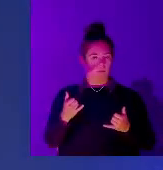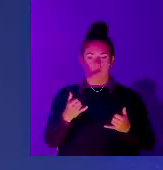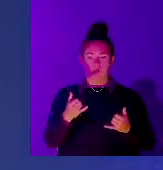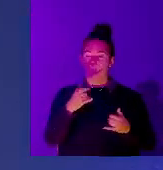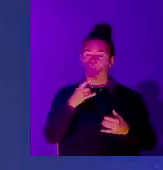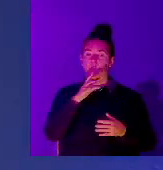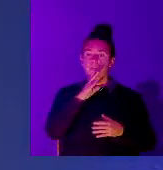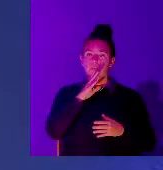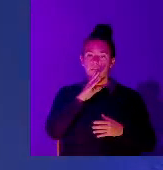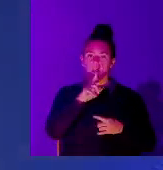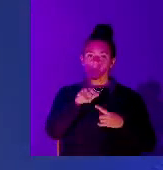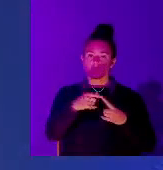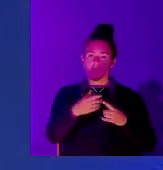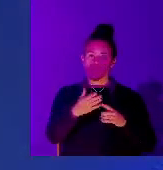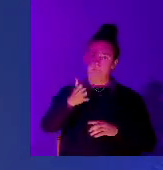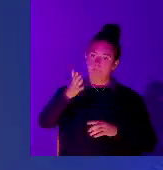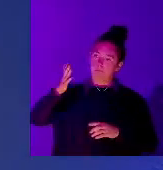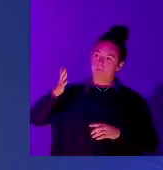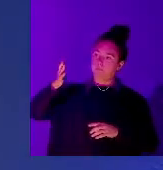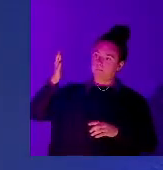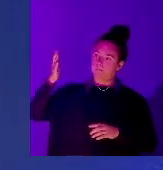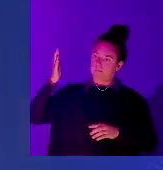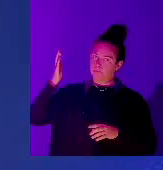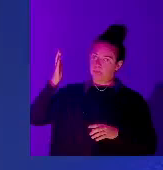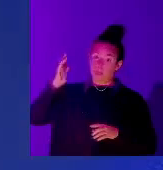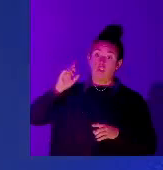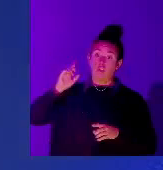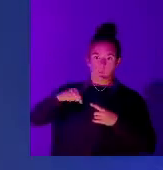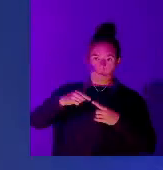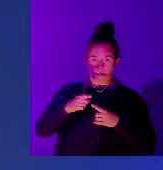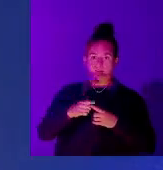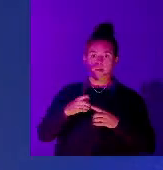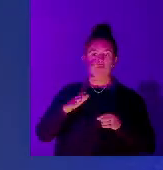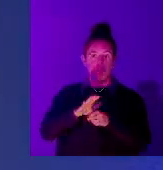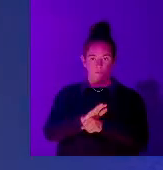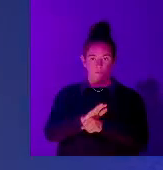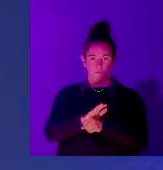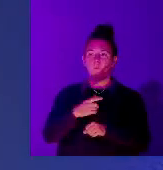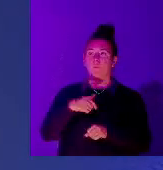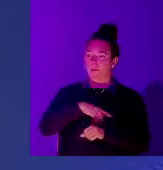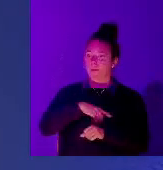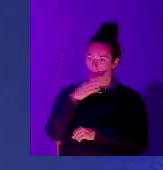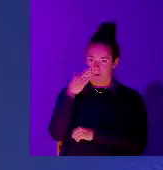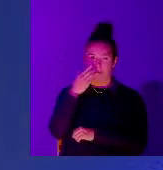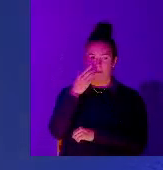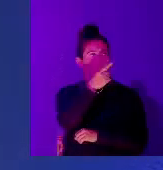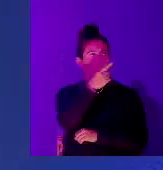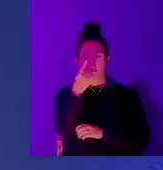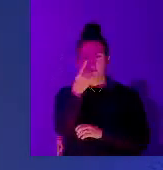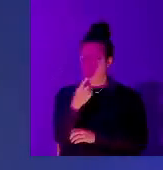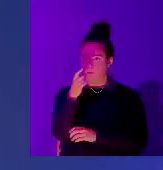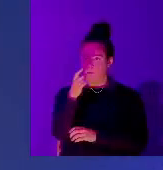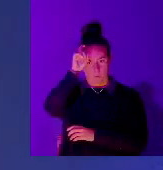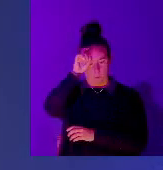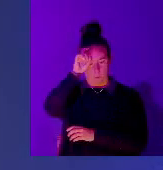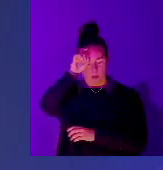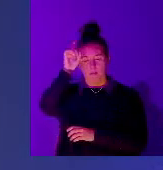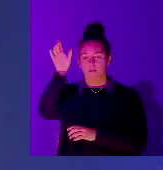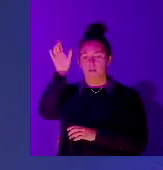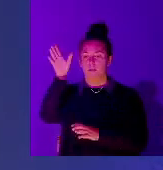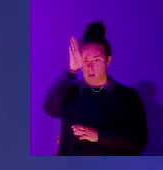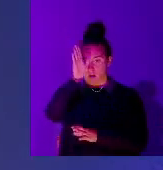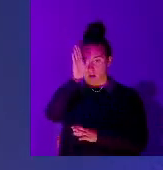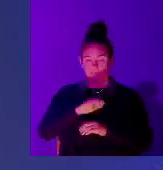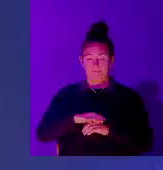we will know that He is the only wise God. In Deuteronomy